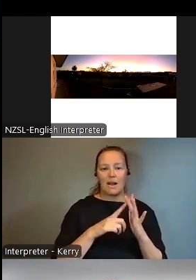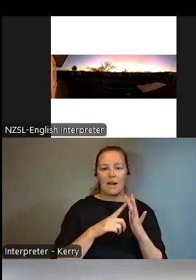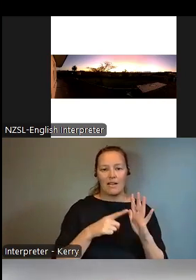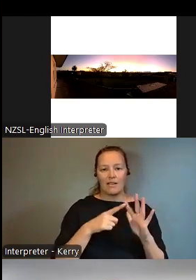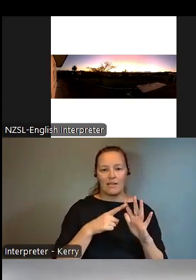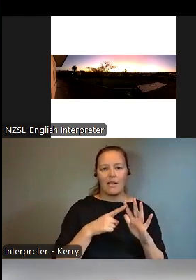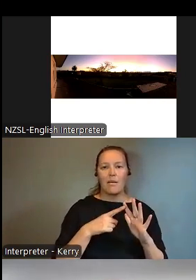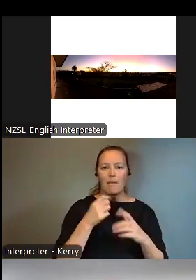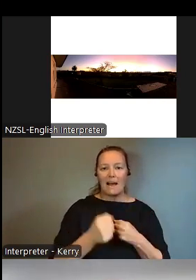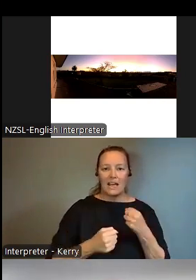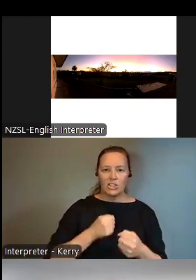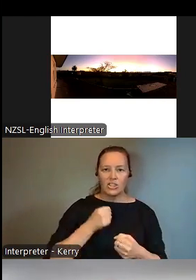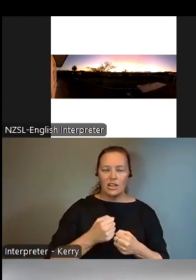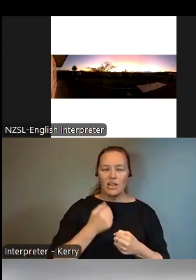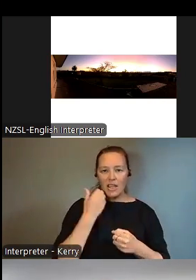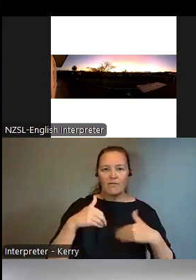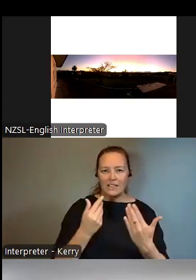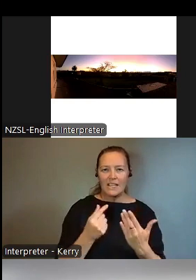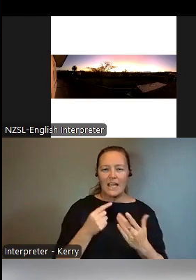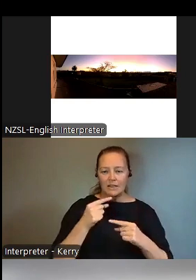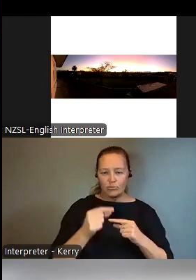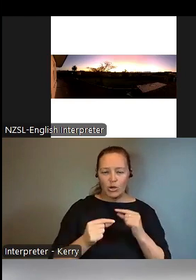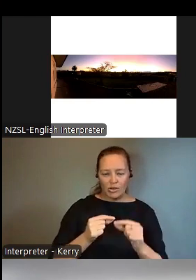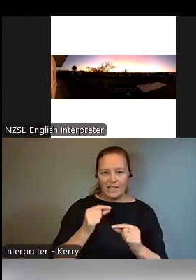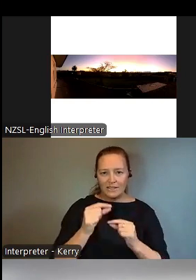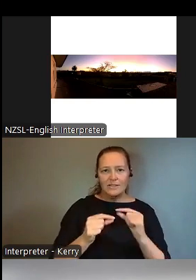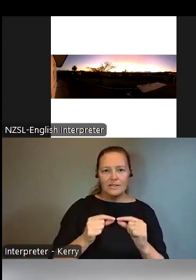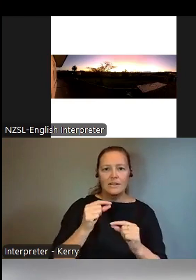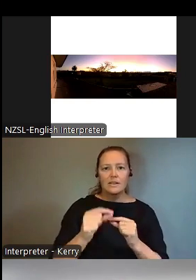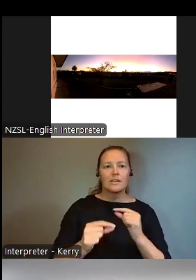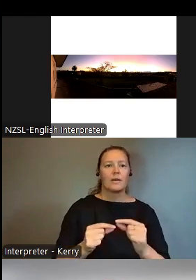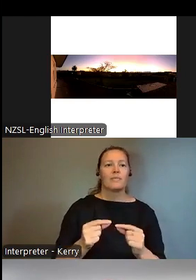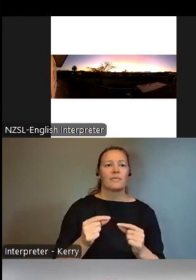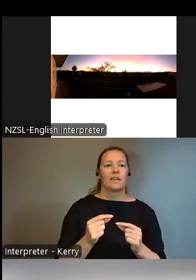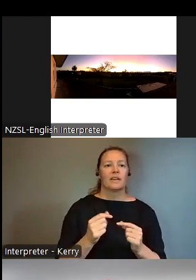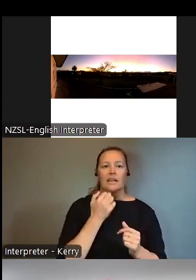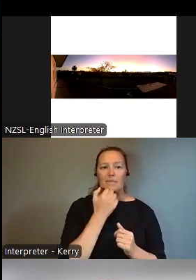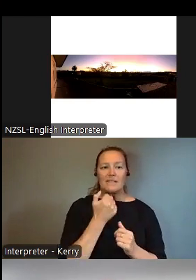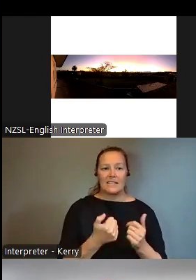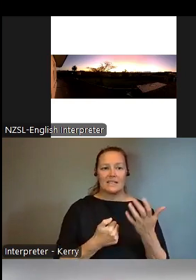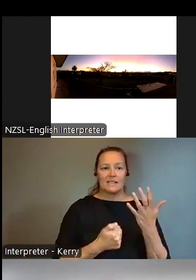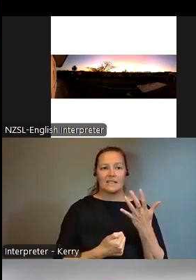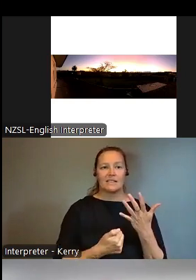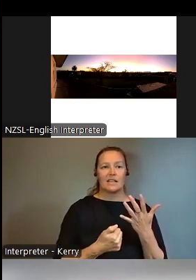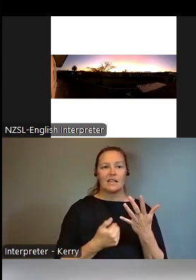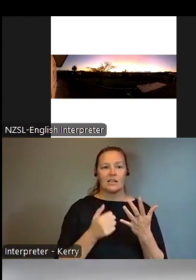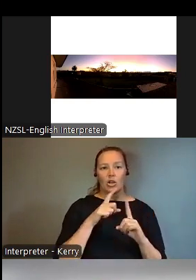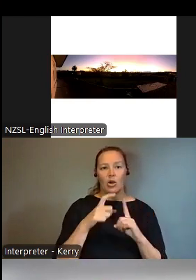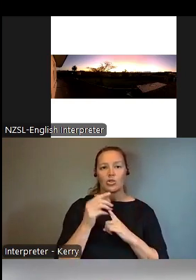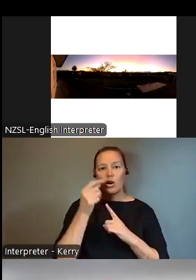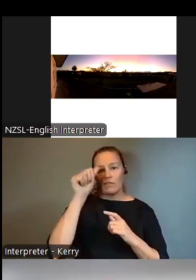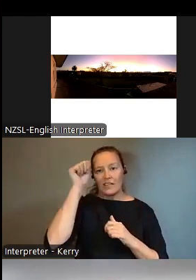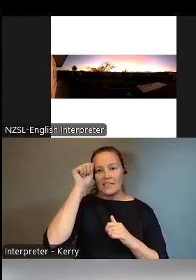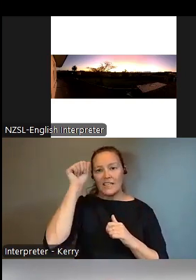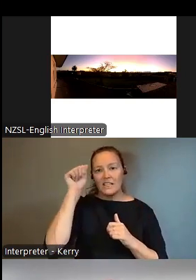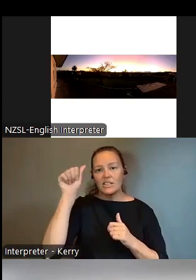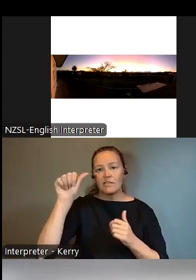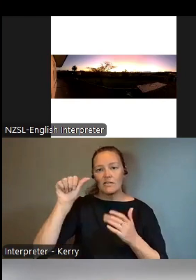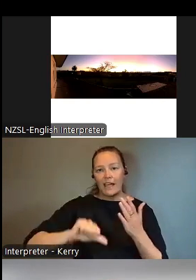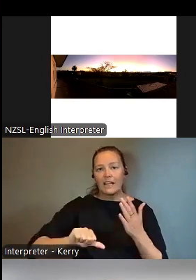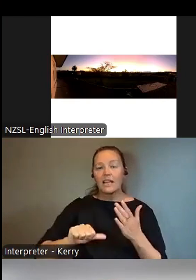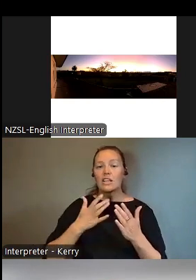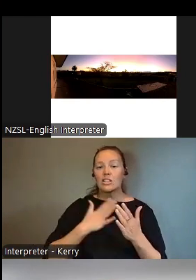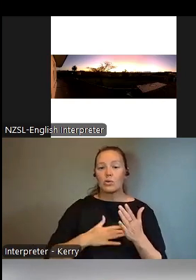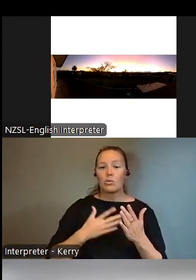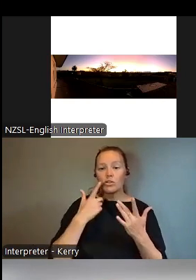make consistent progress every day. Number 6 was that culture of intelligent failure, where we're looking for